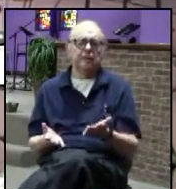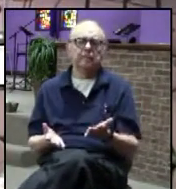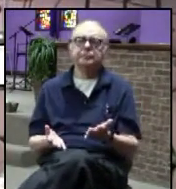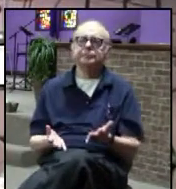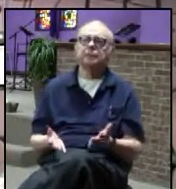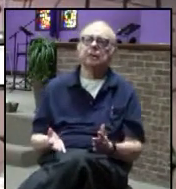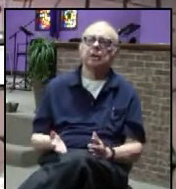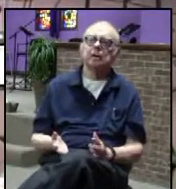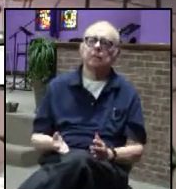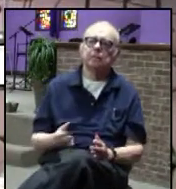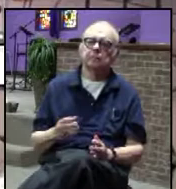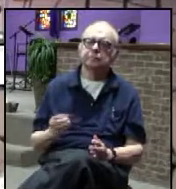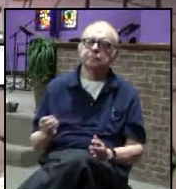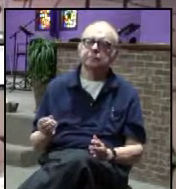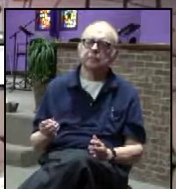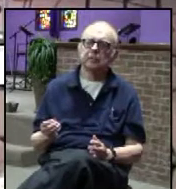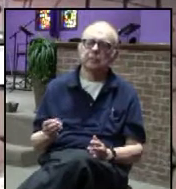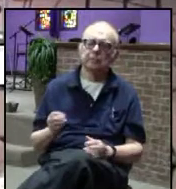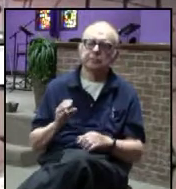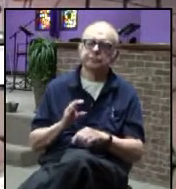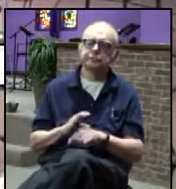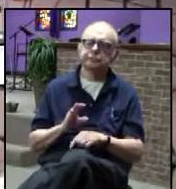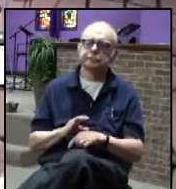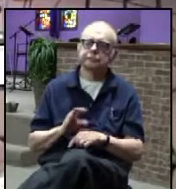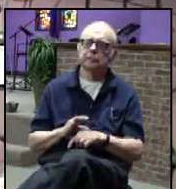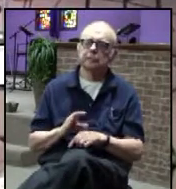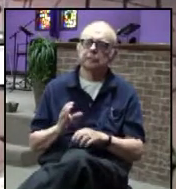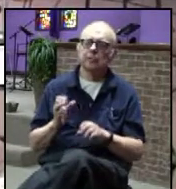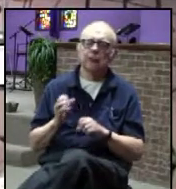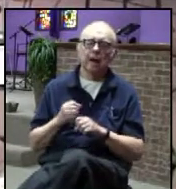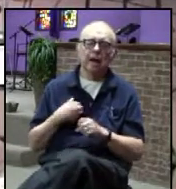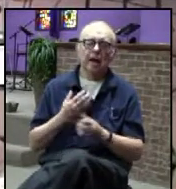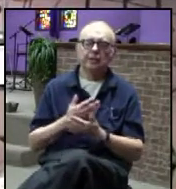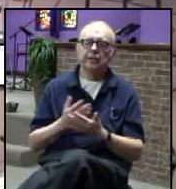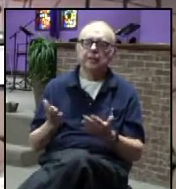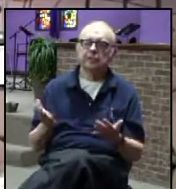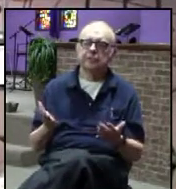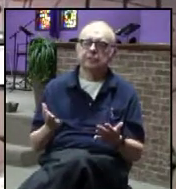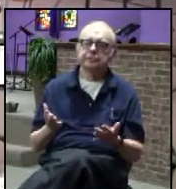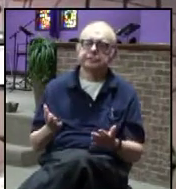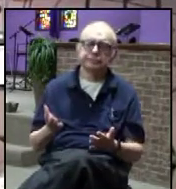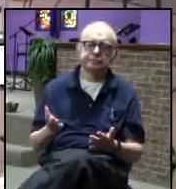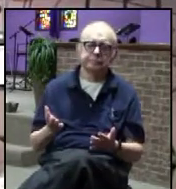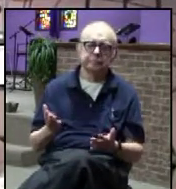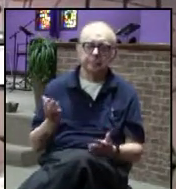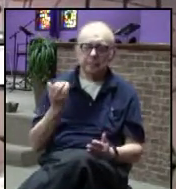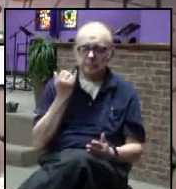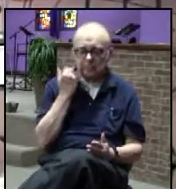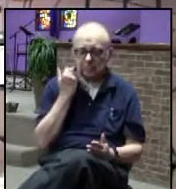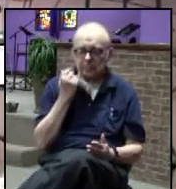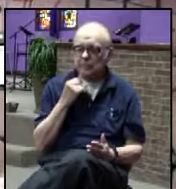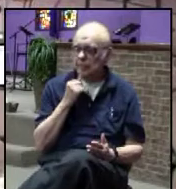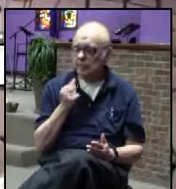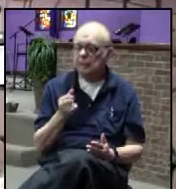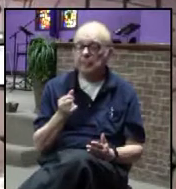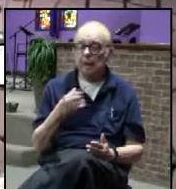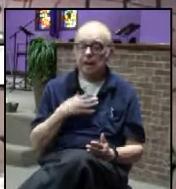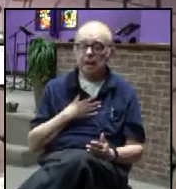that, and the church has got this stuff. If you ever want to see my treasure